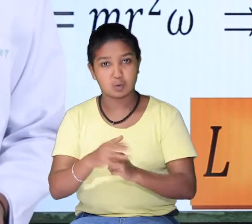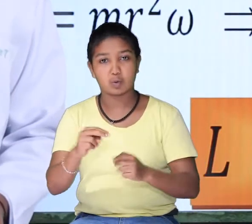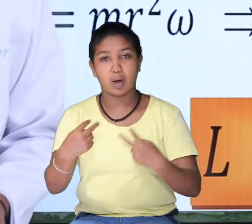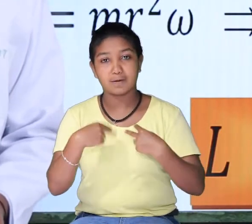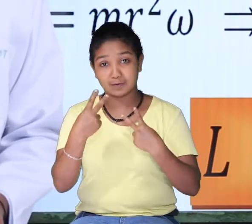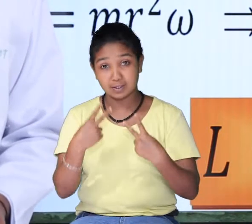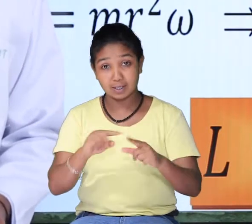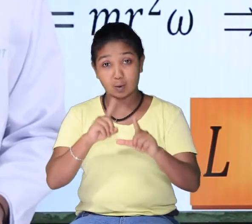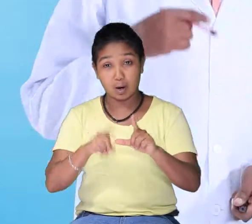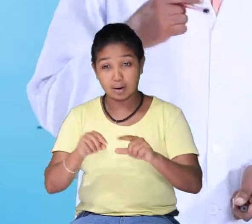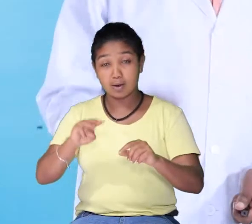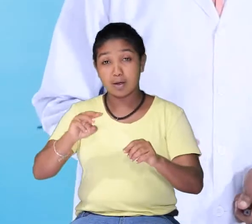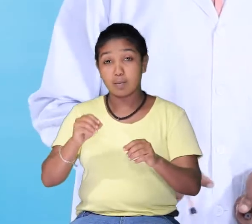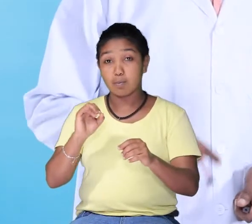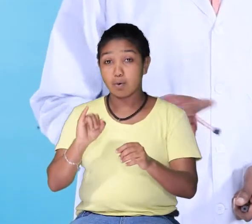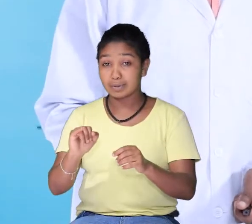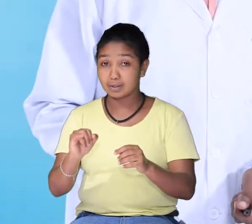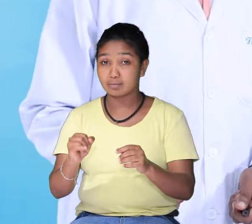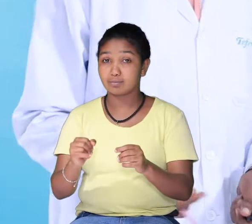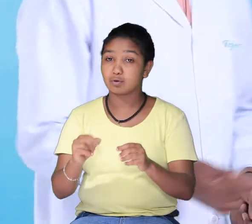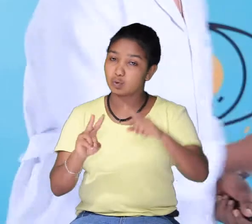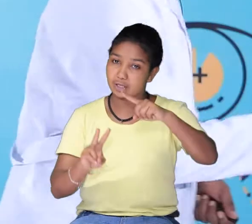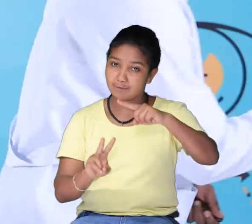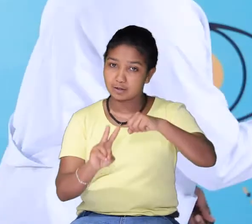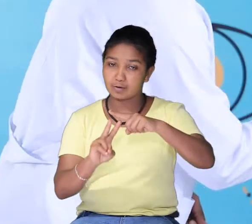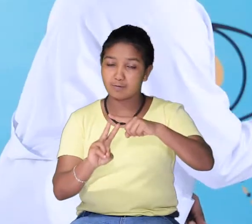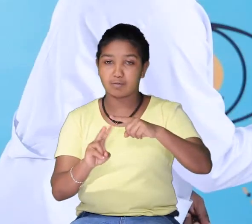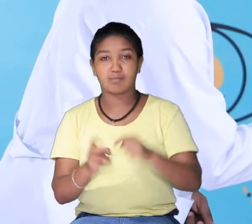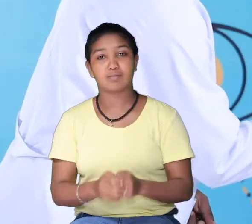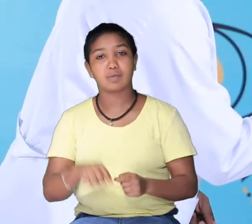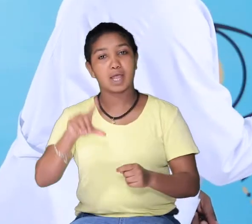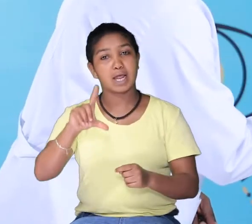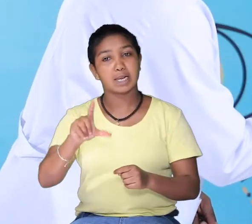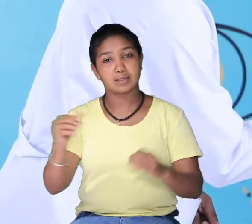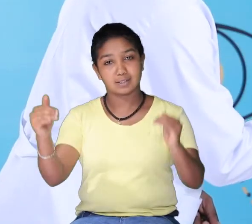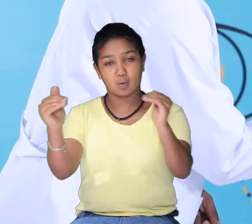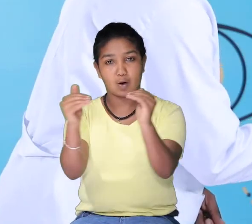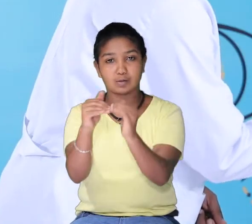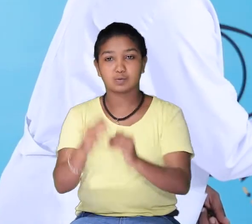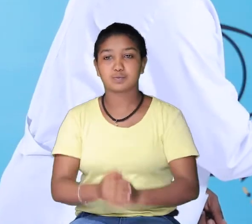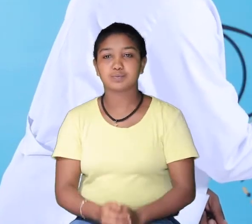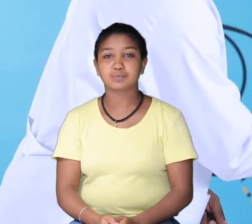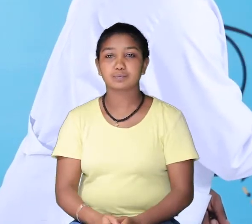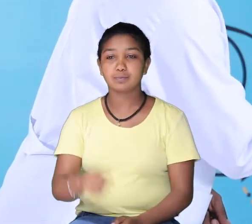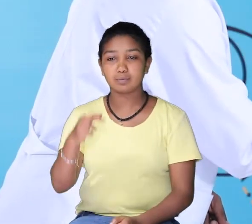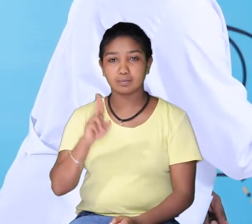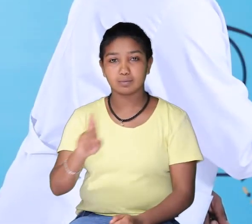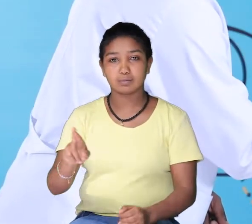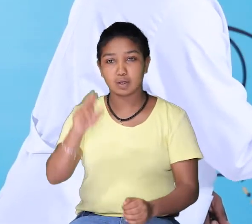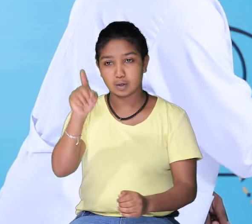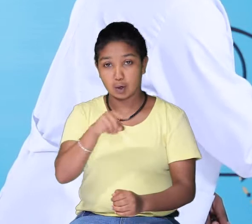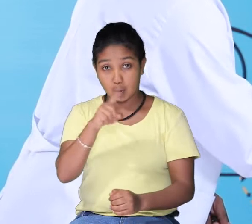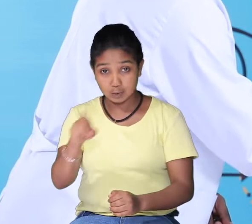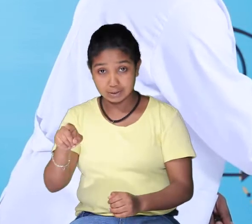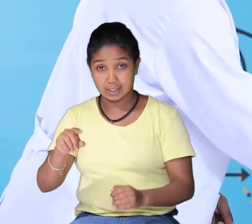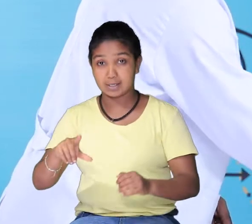have seen angular momentum can be expressed using a vector form as L equals to R cross